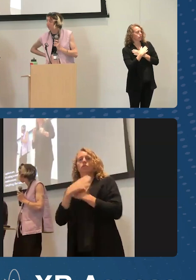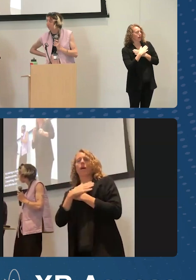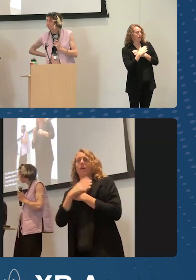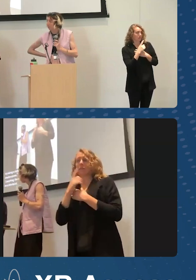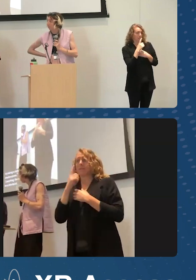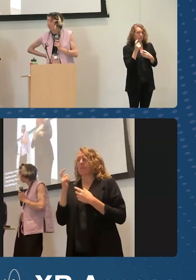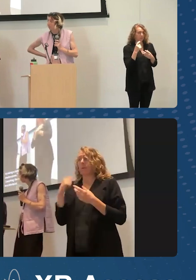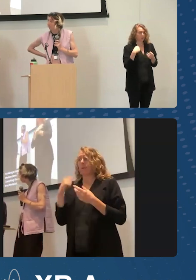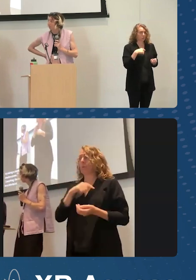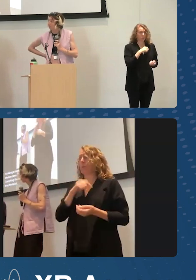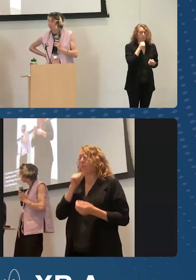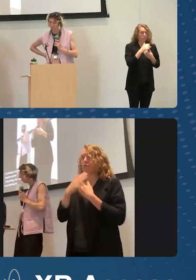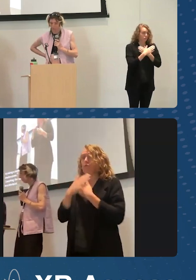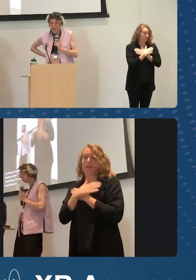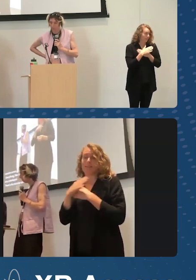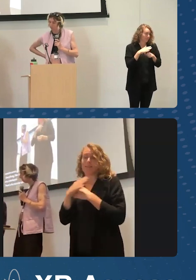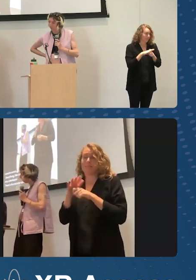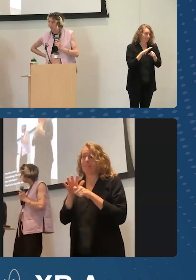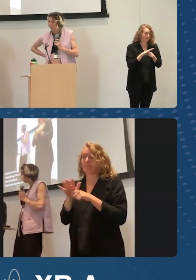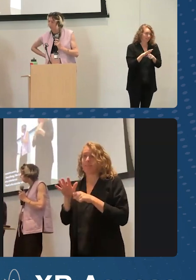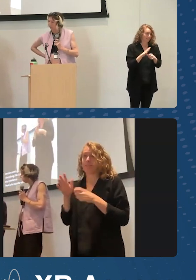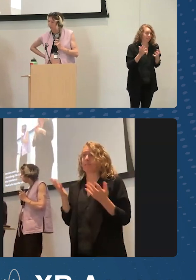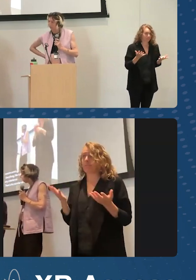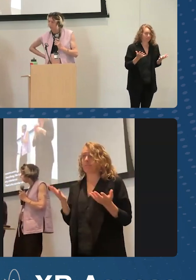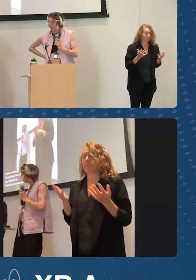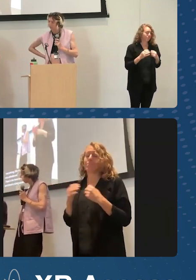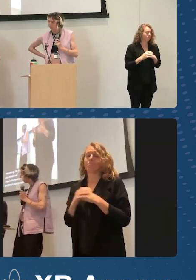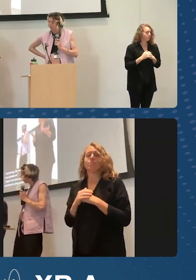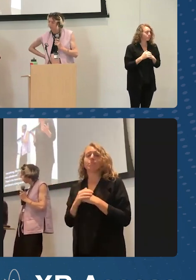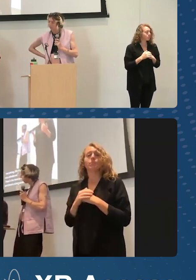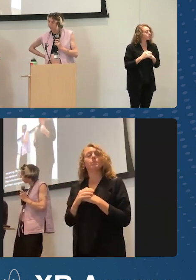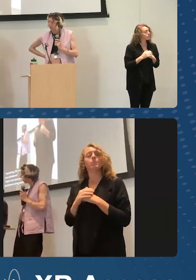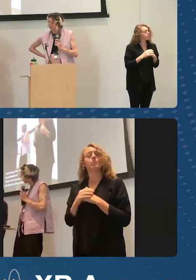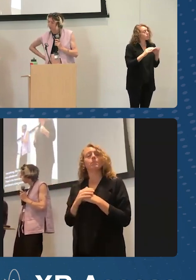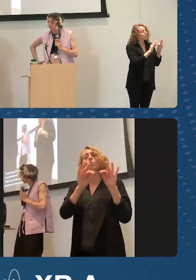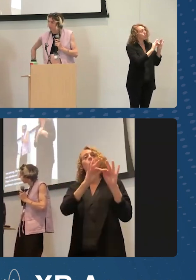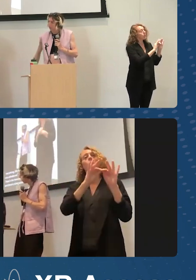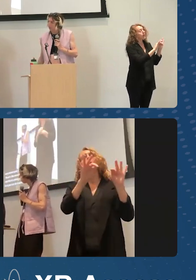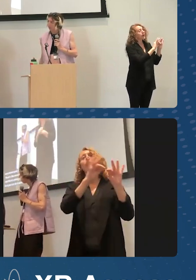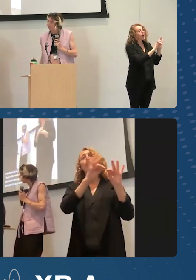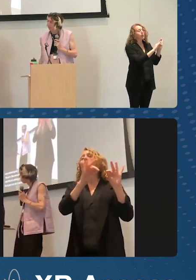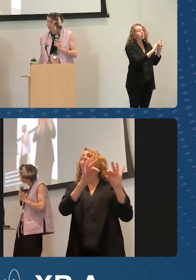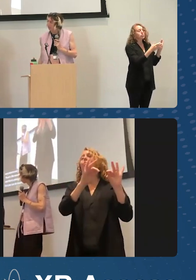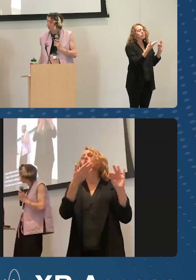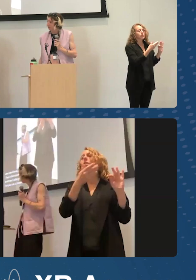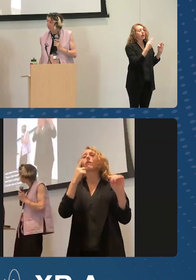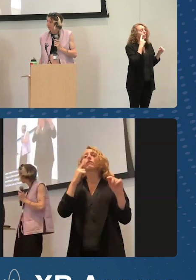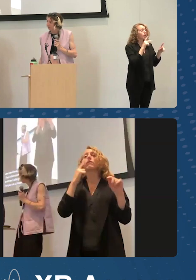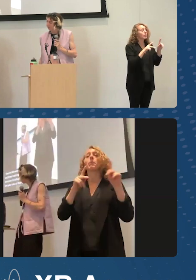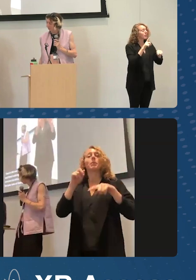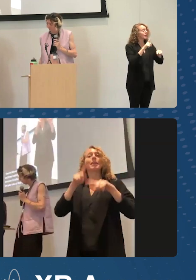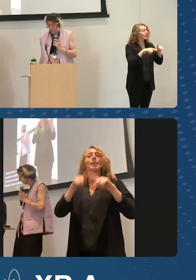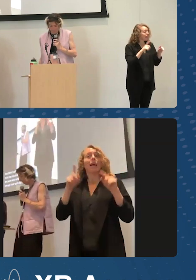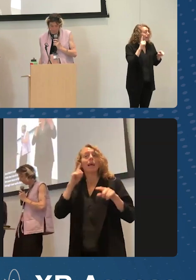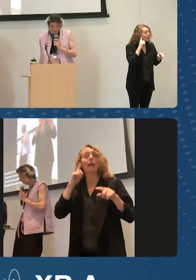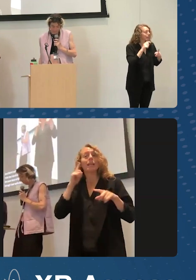of us do that enough. And so the captions are there for, you know, people that can't hear it or choose not to hear what's going